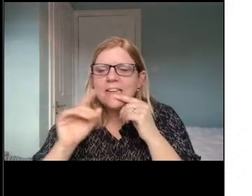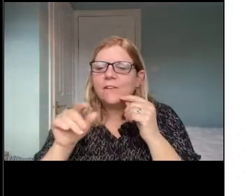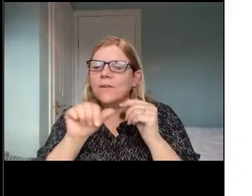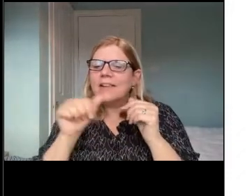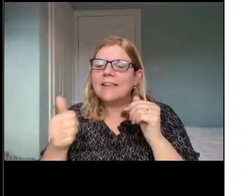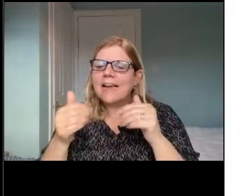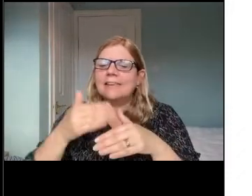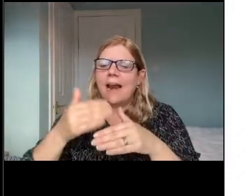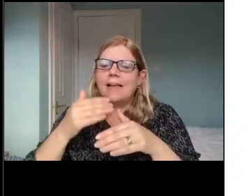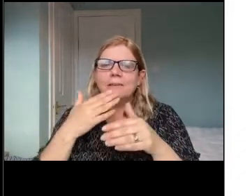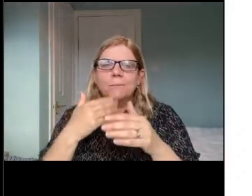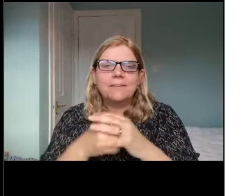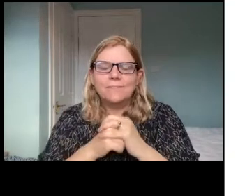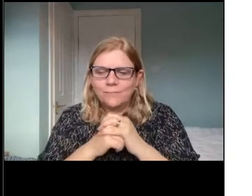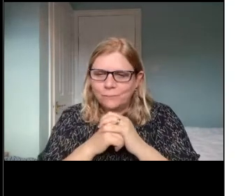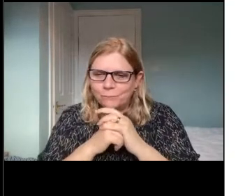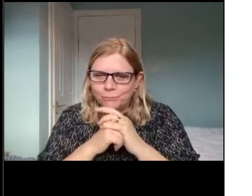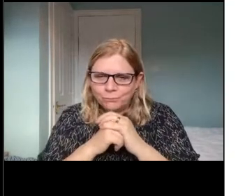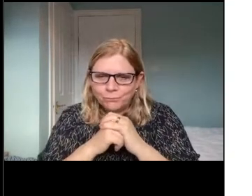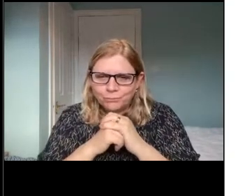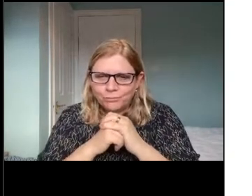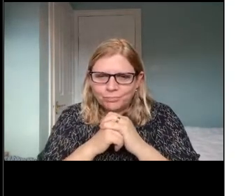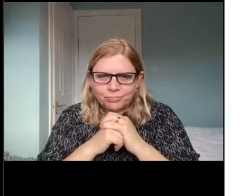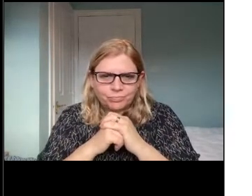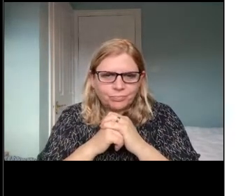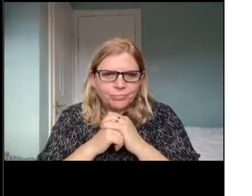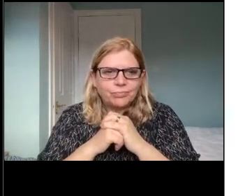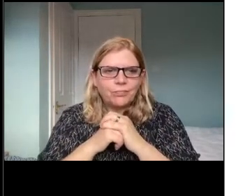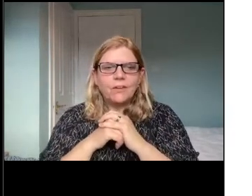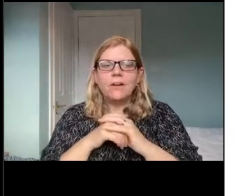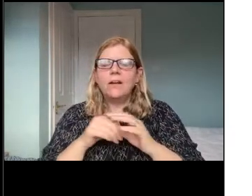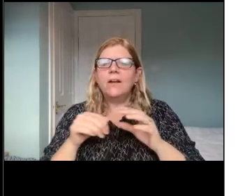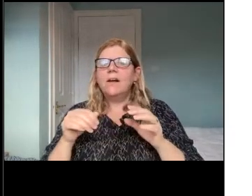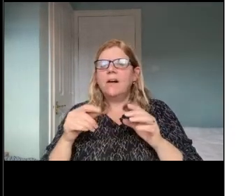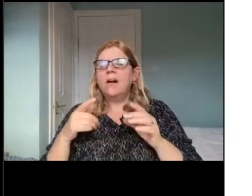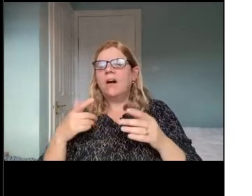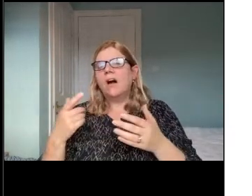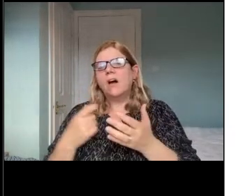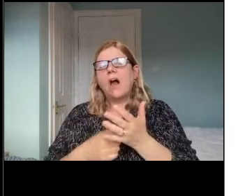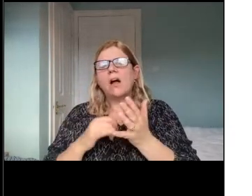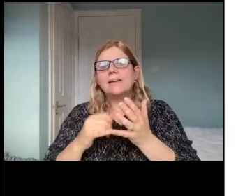most appropriate to use for the term. If you go to the next slide, please.